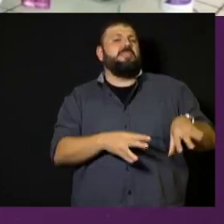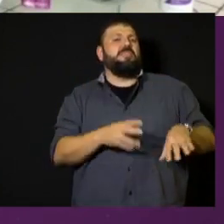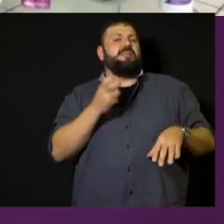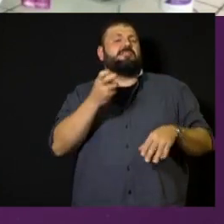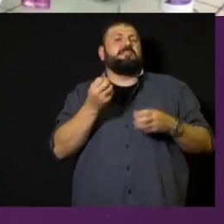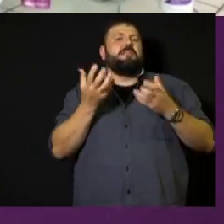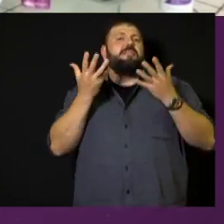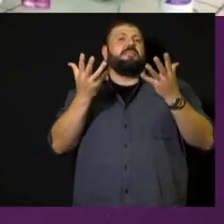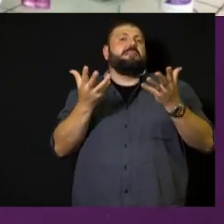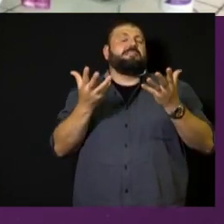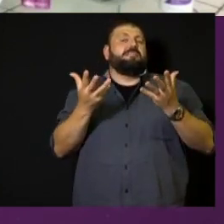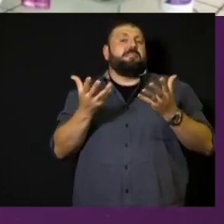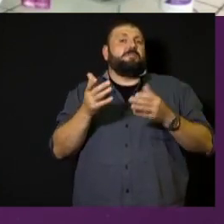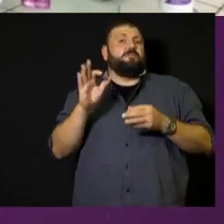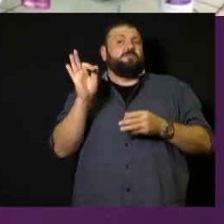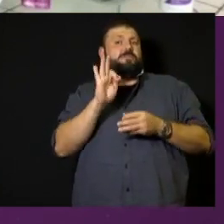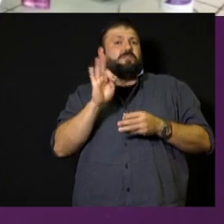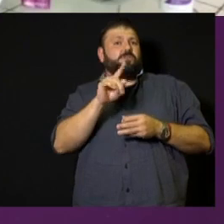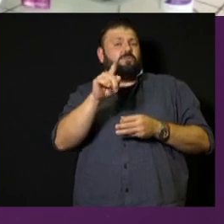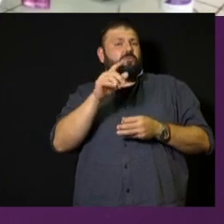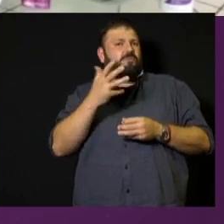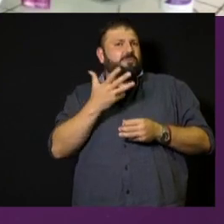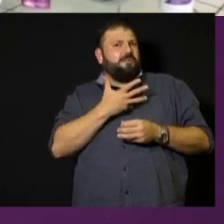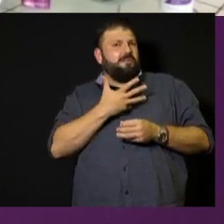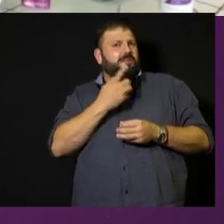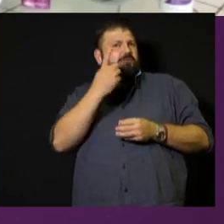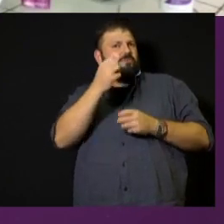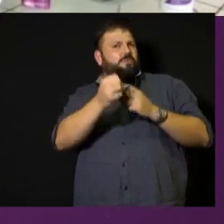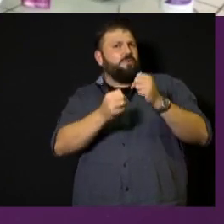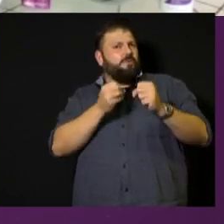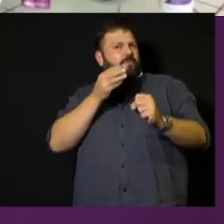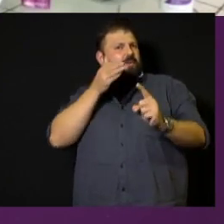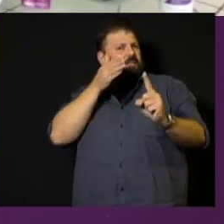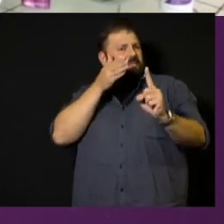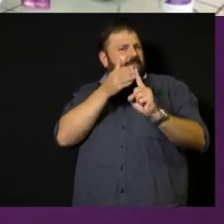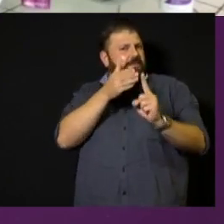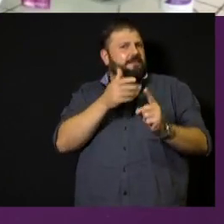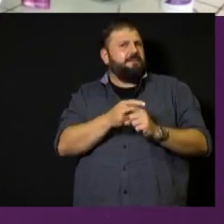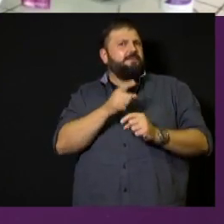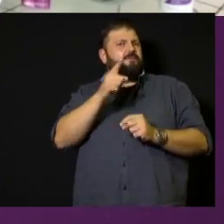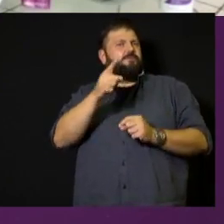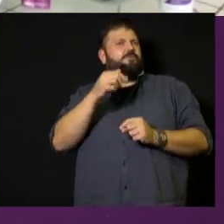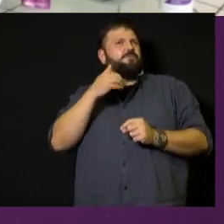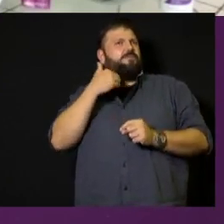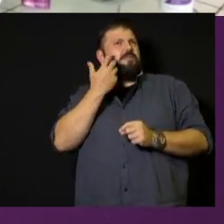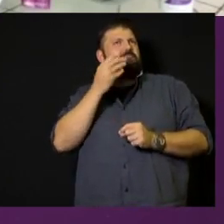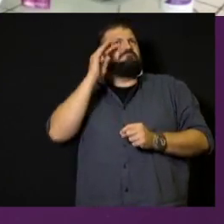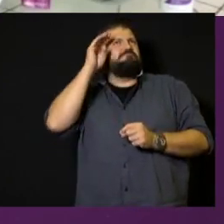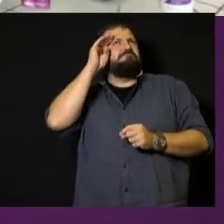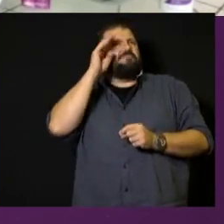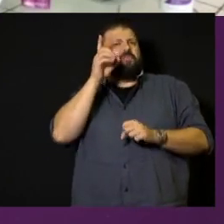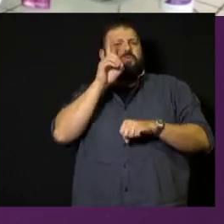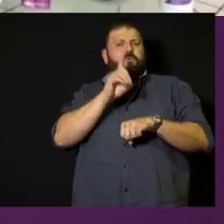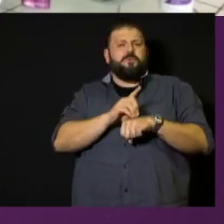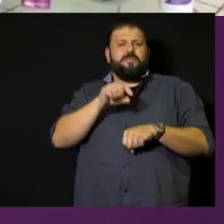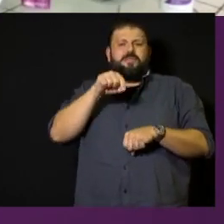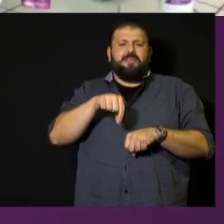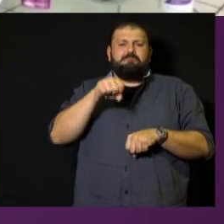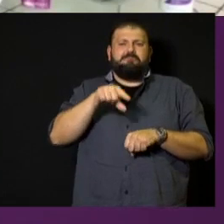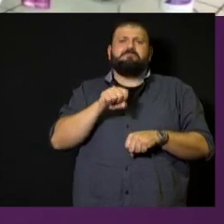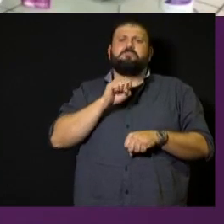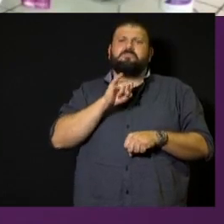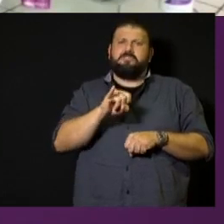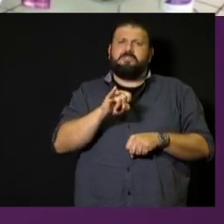And but if you have a clear objective, and this means work one day and the